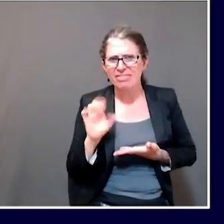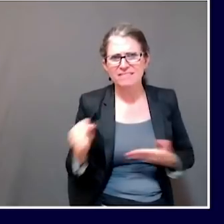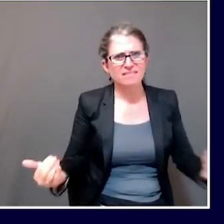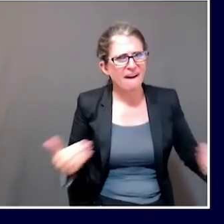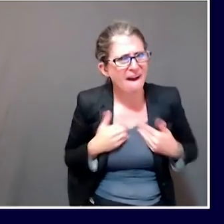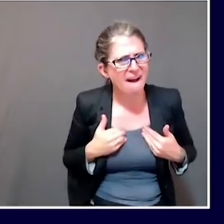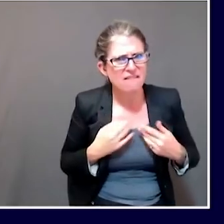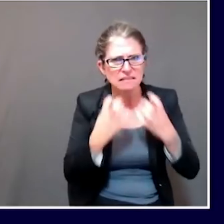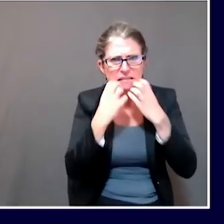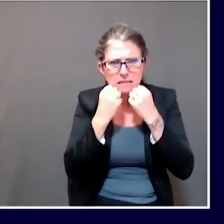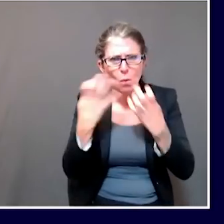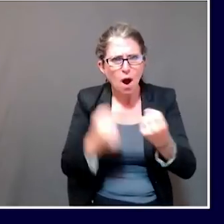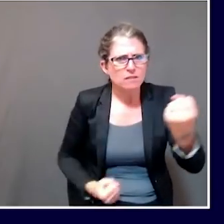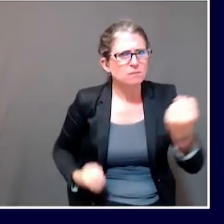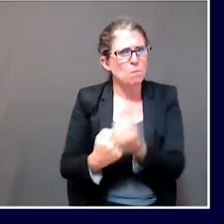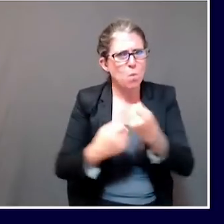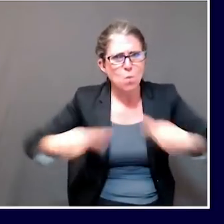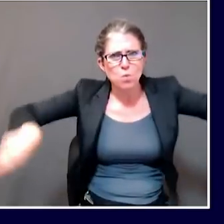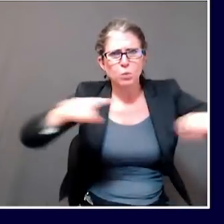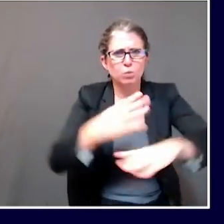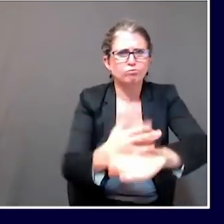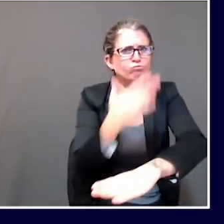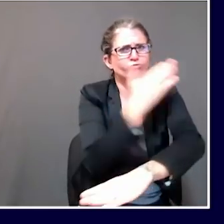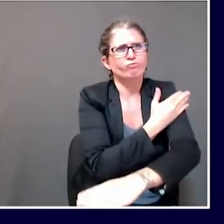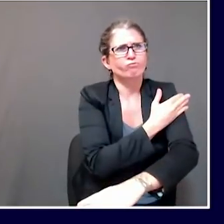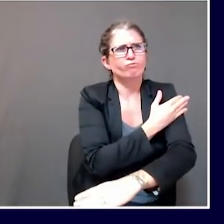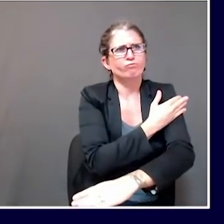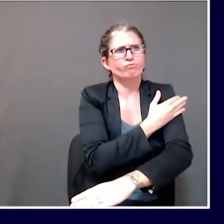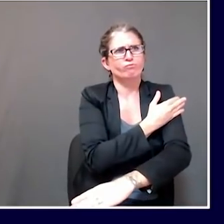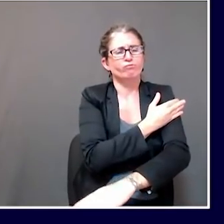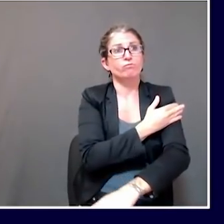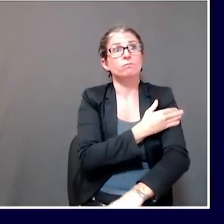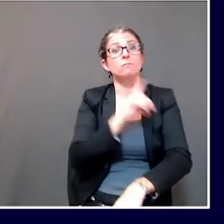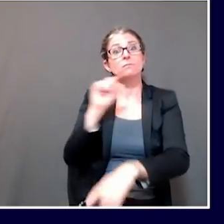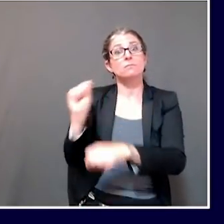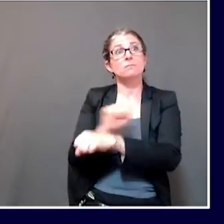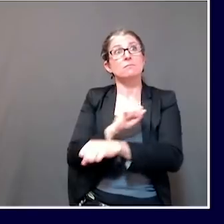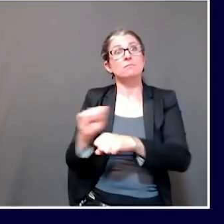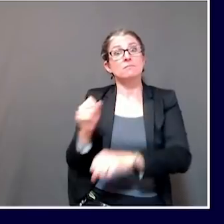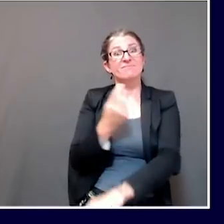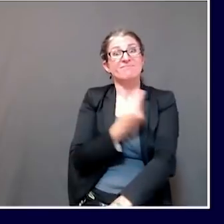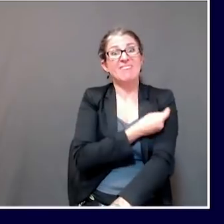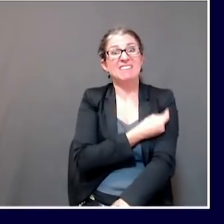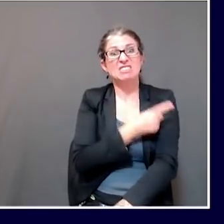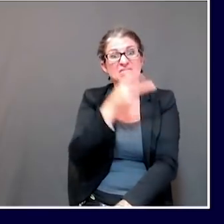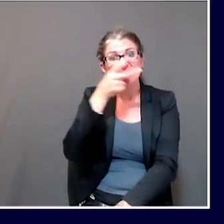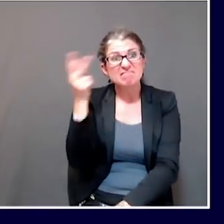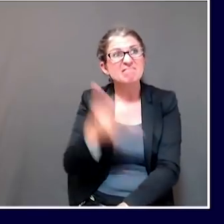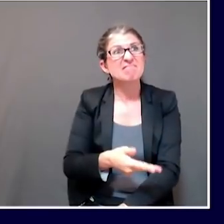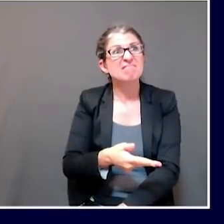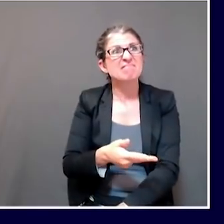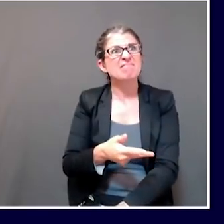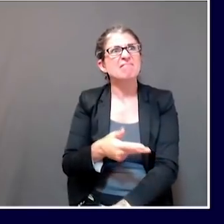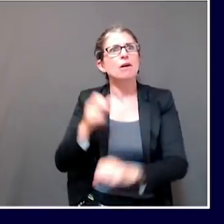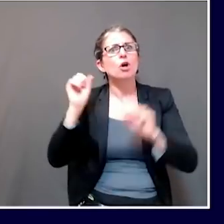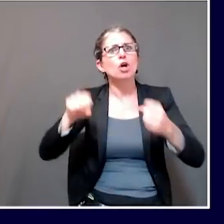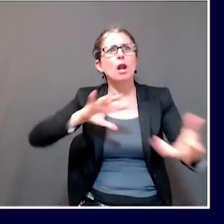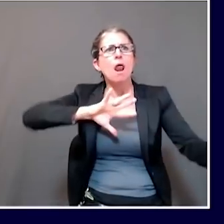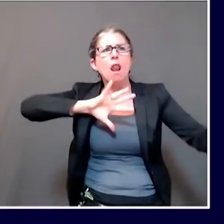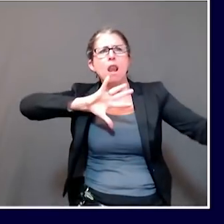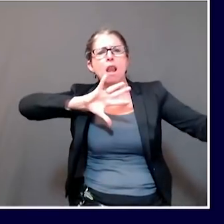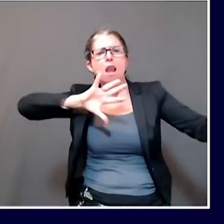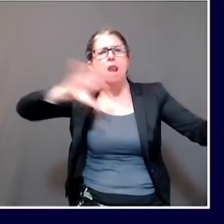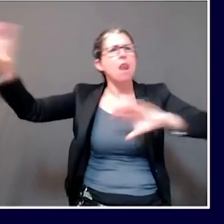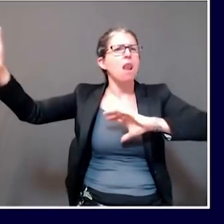could fundamentally undermine confidence in the overall vaccine system for decades to come. So it's in